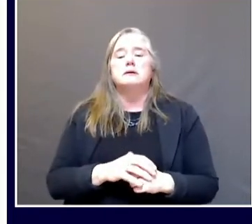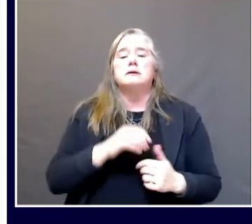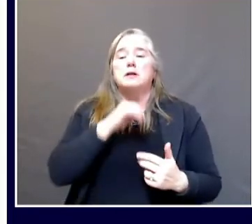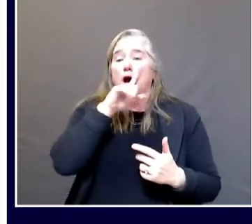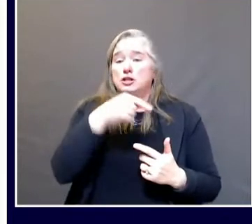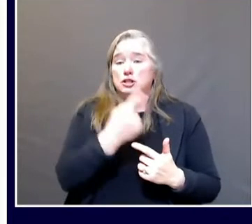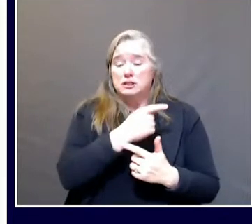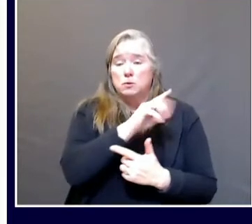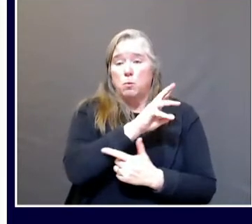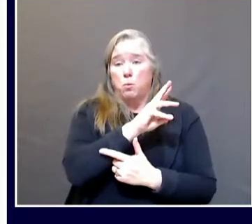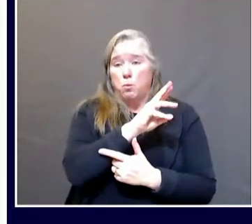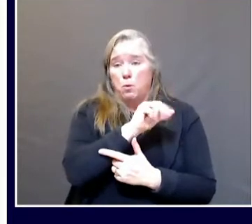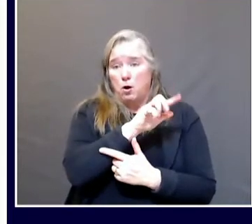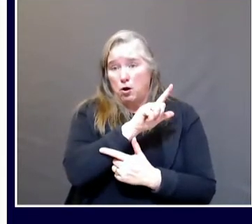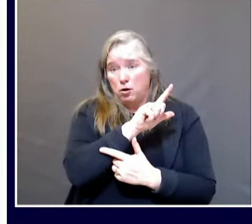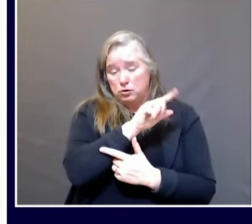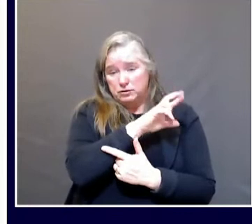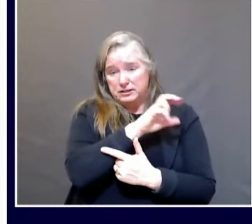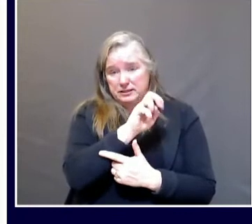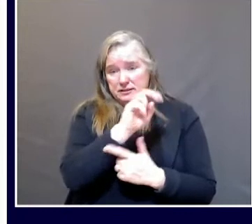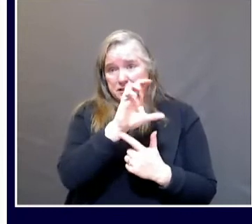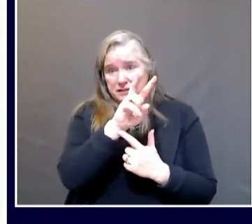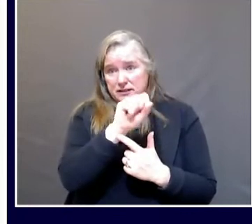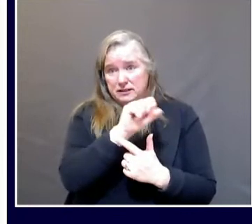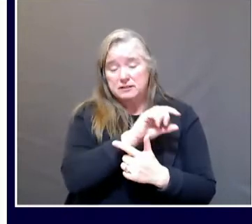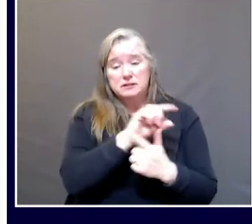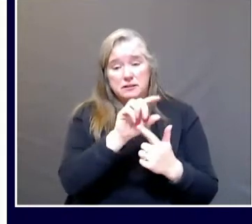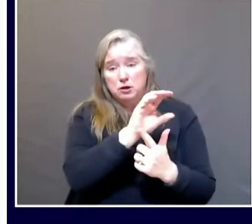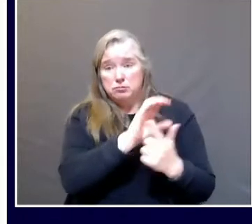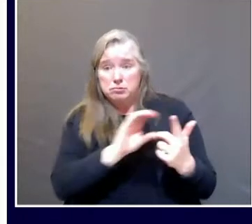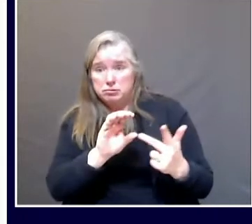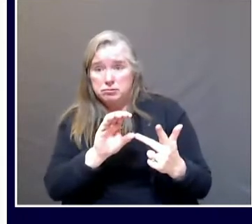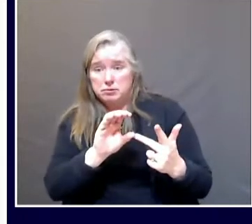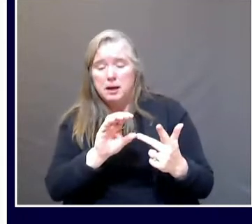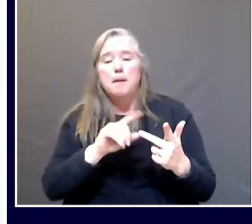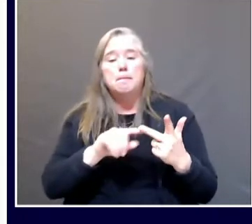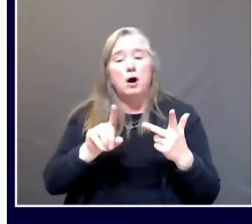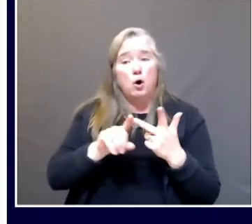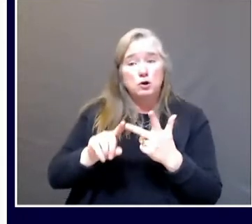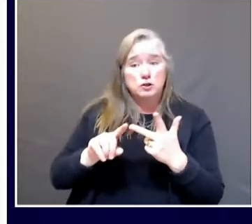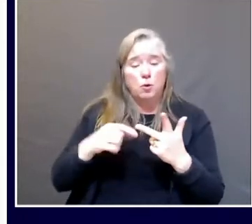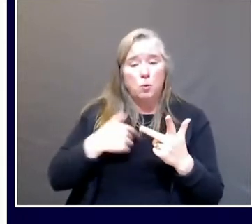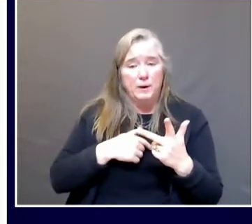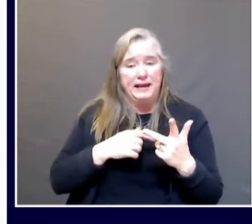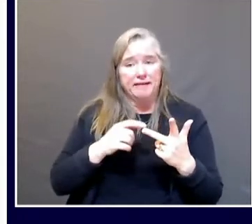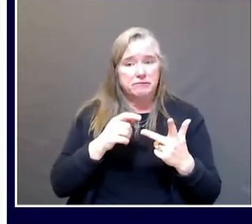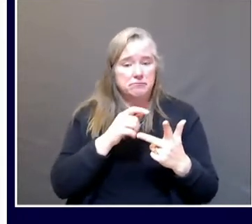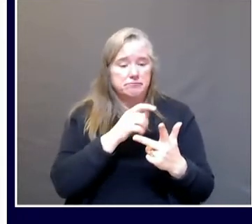CVS allocation to these sites is also, we are also directly sort of supporting them.